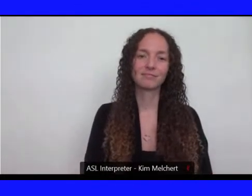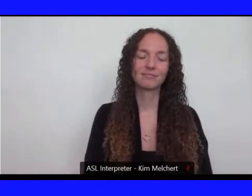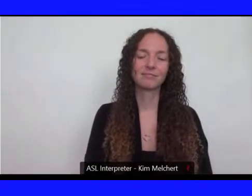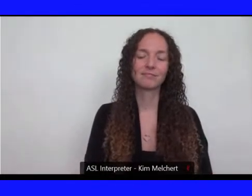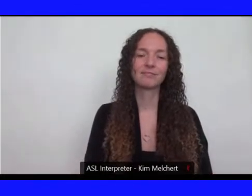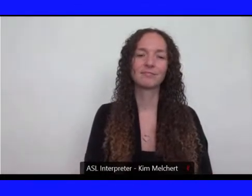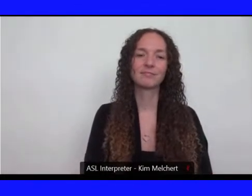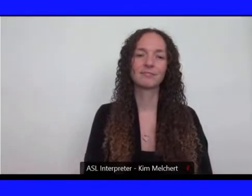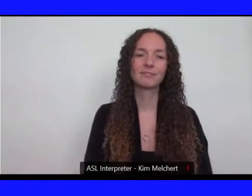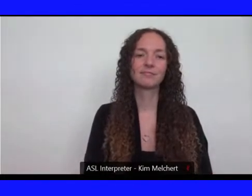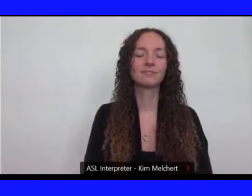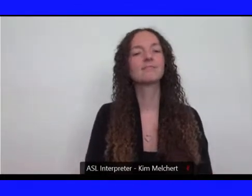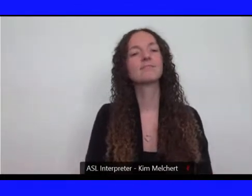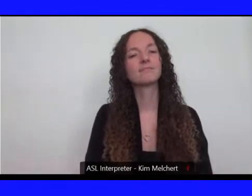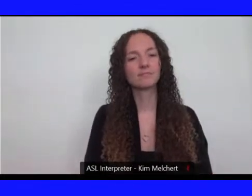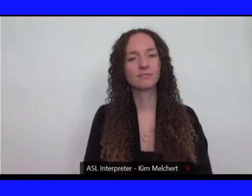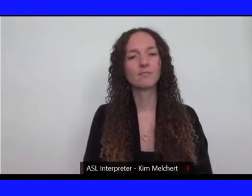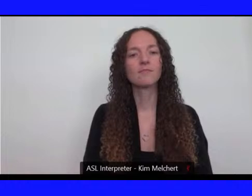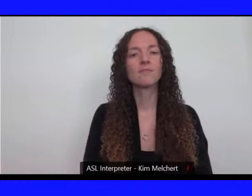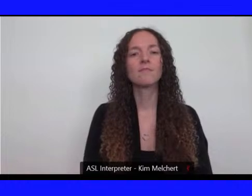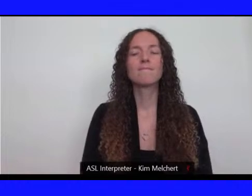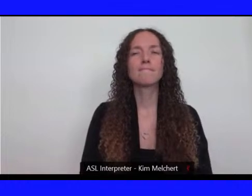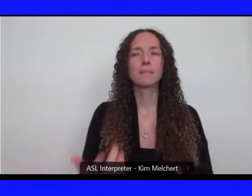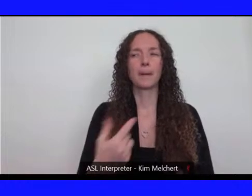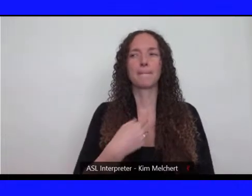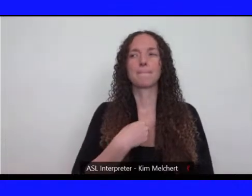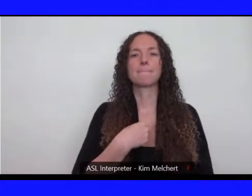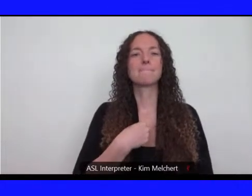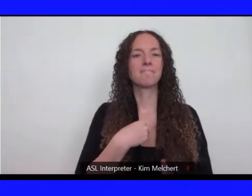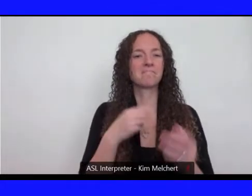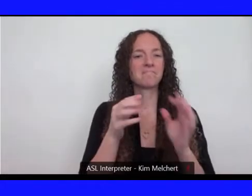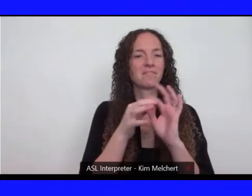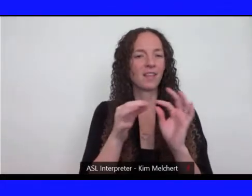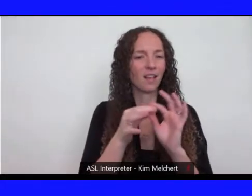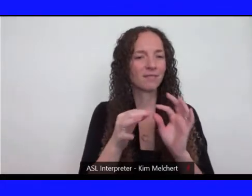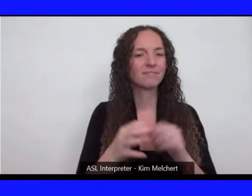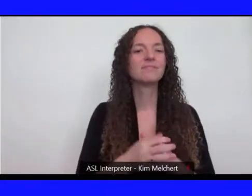into consideration both the feedback that comes from the organization